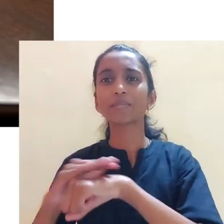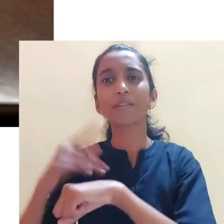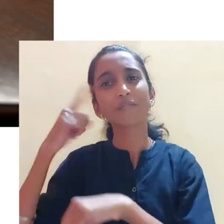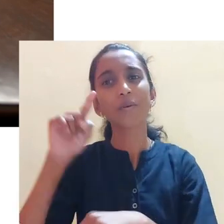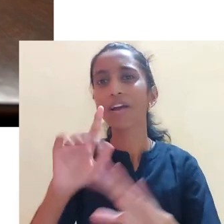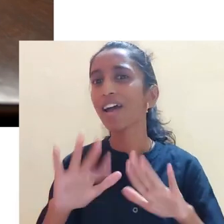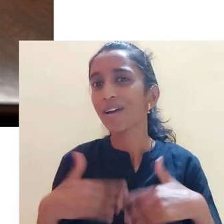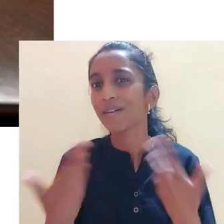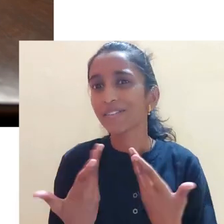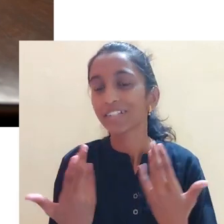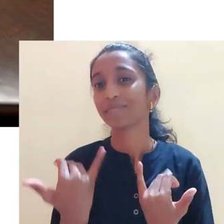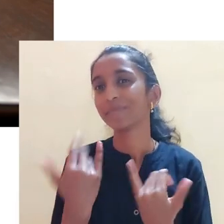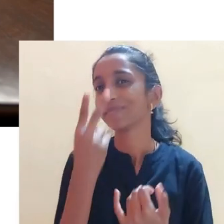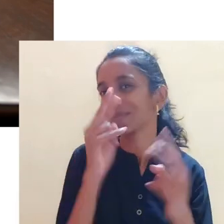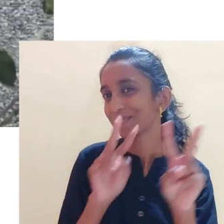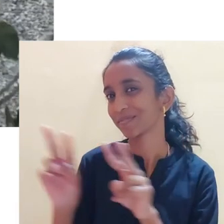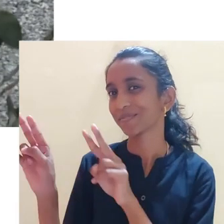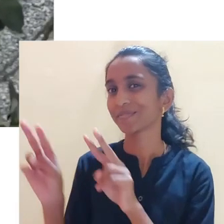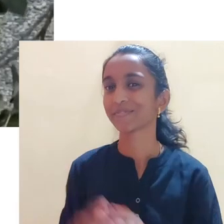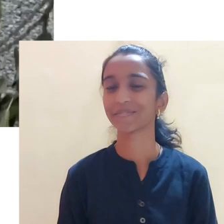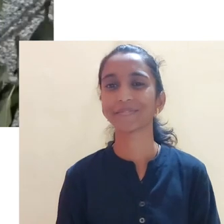you? Let's take a quick peek.